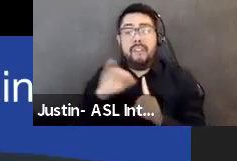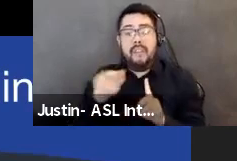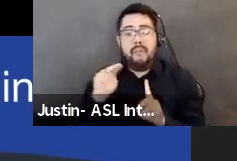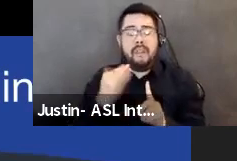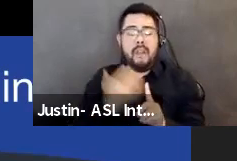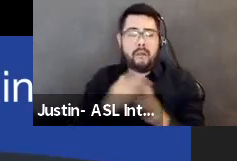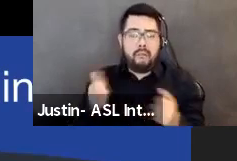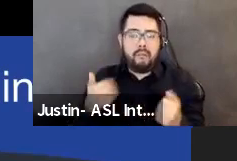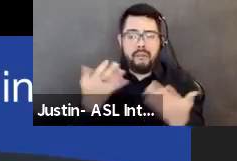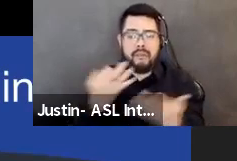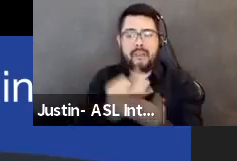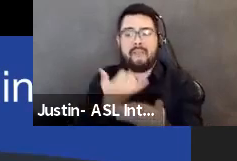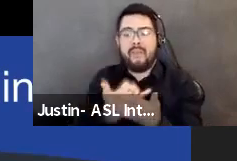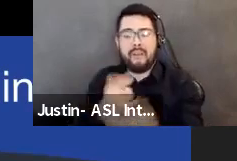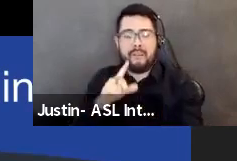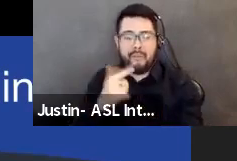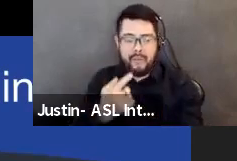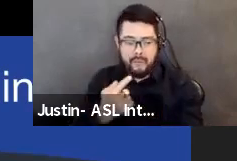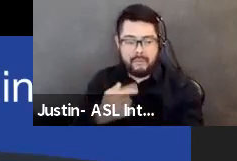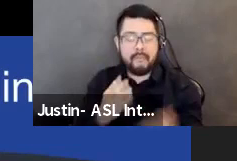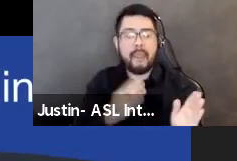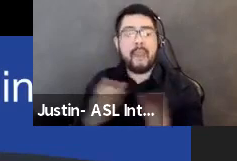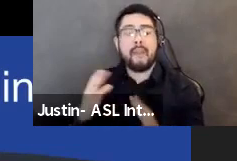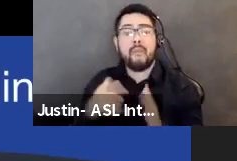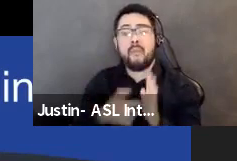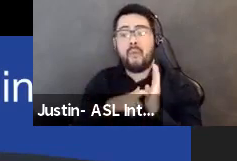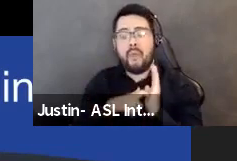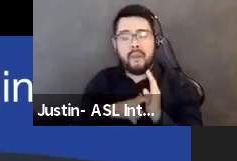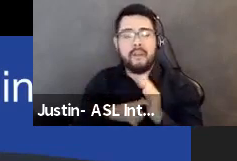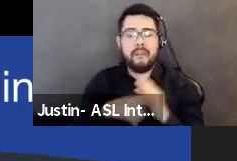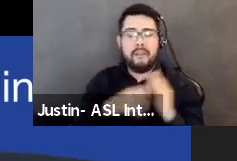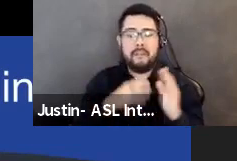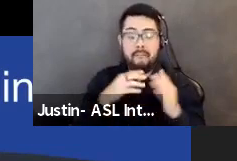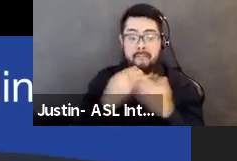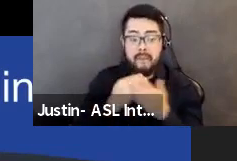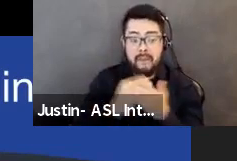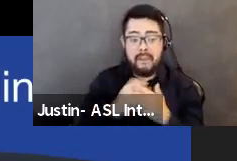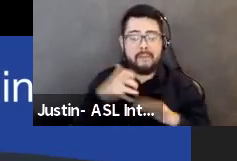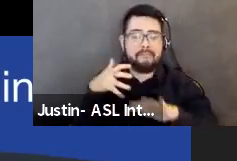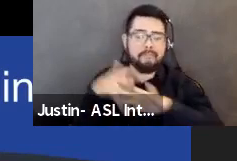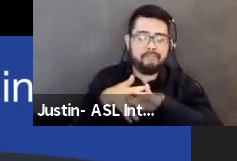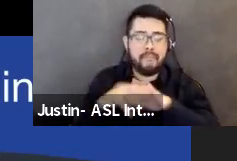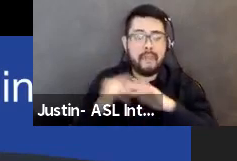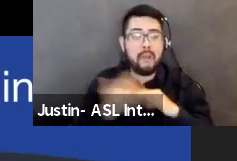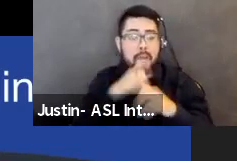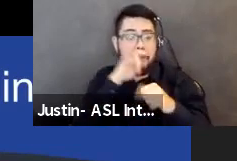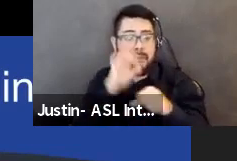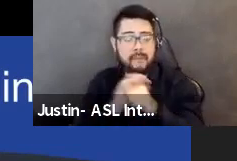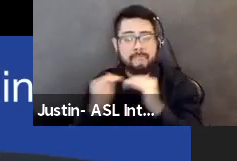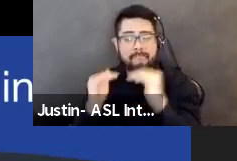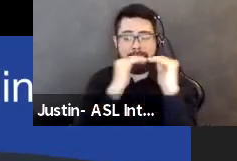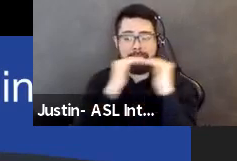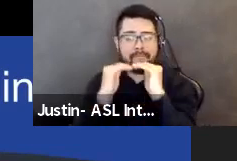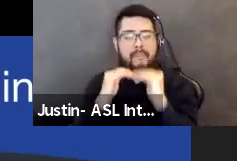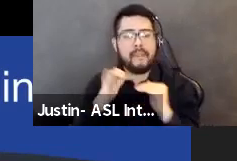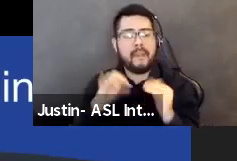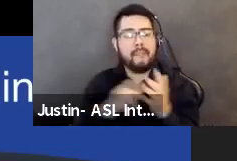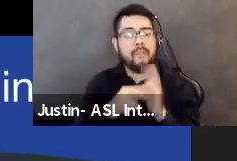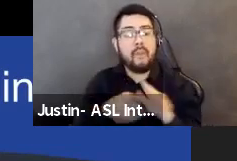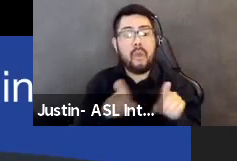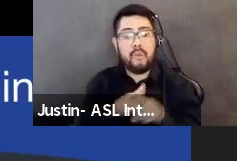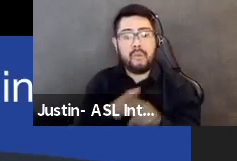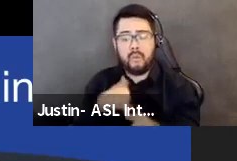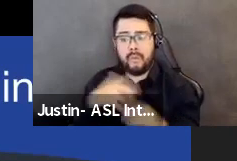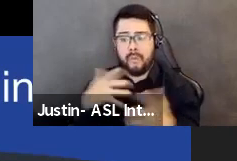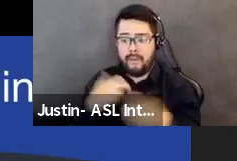21 capital plan provides necessary investment rooted in the district's commitment to equity and continues to ensure our students have